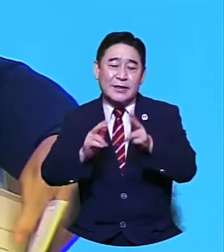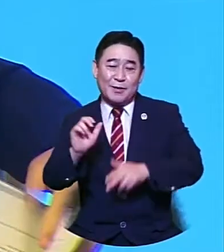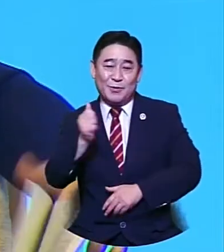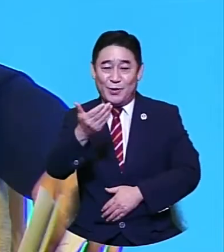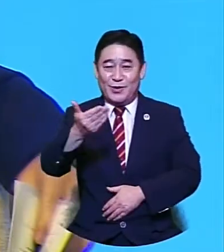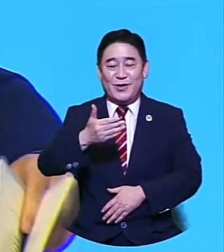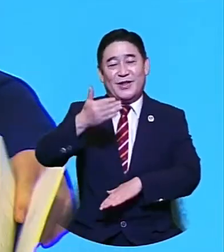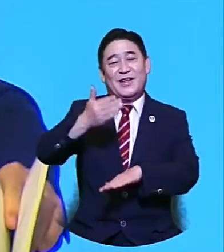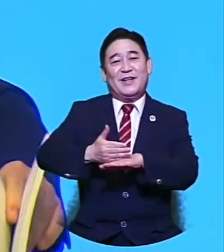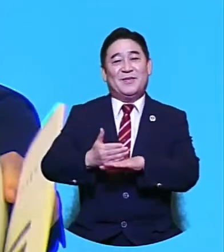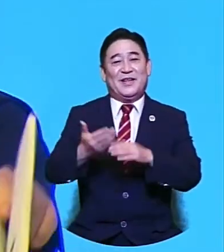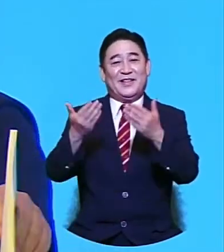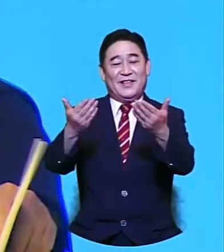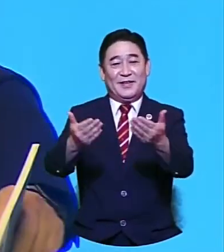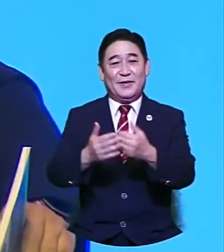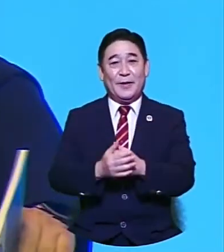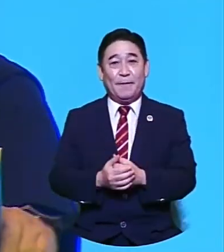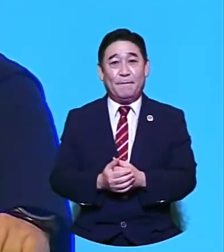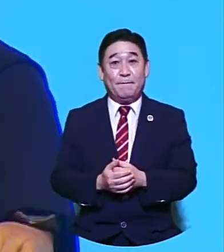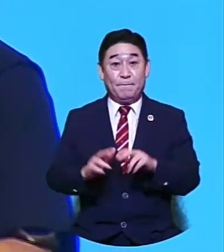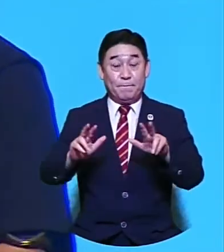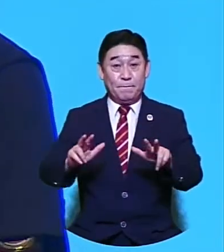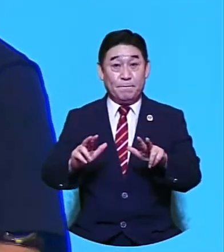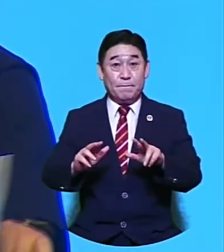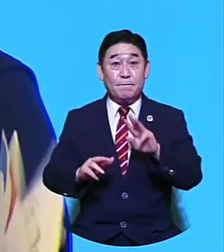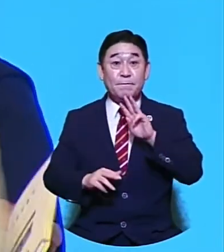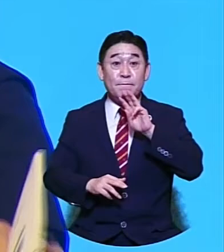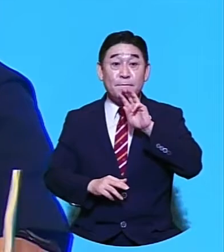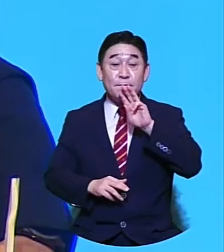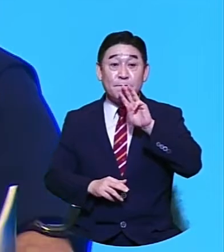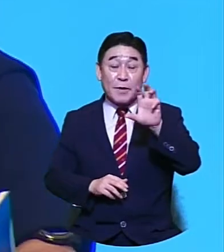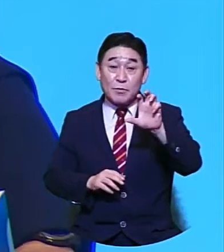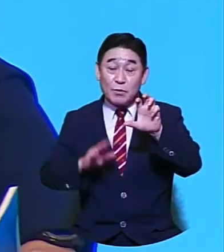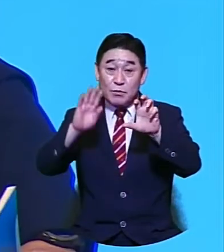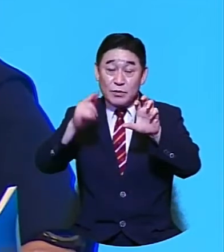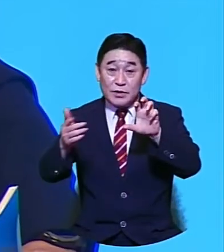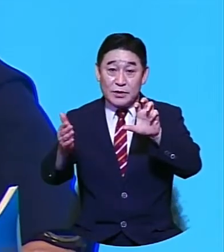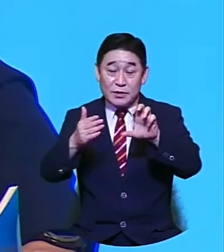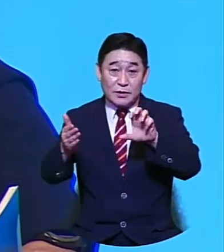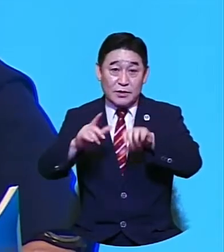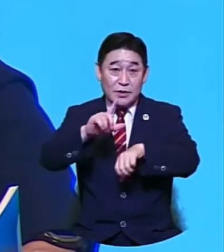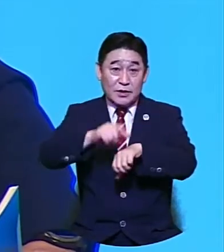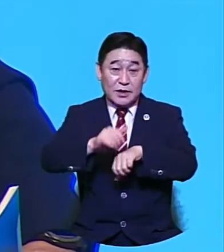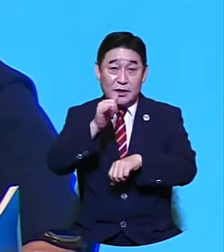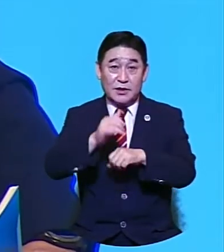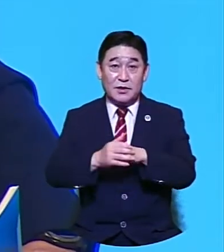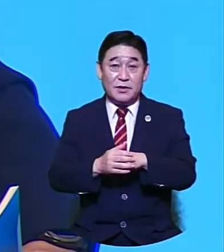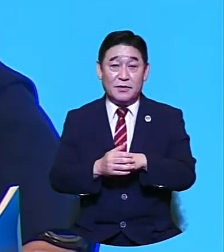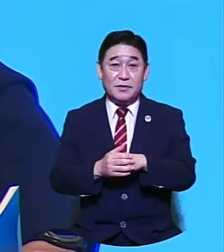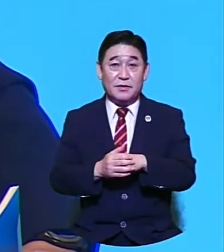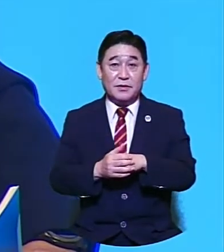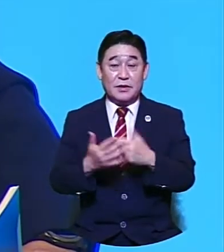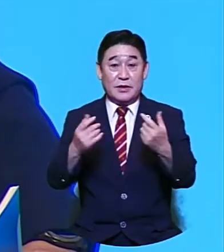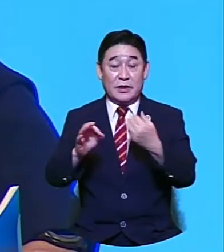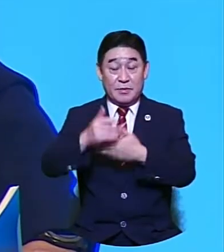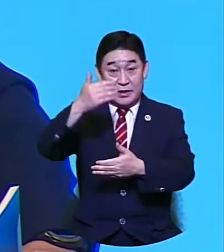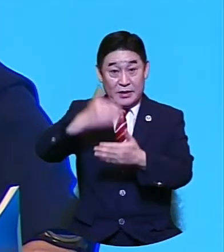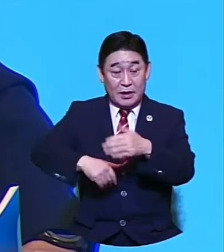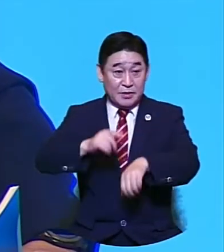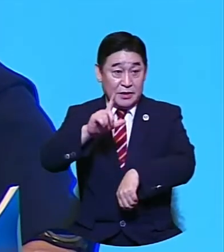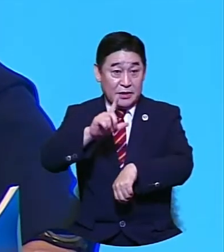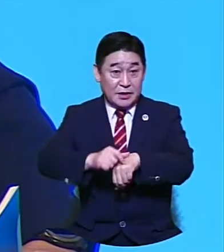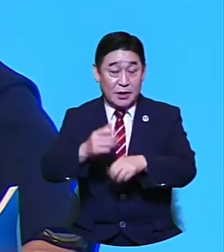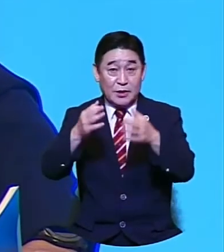we have 35 minutes or so, and this remaining time, we're going to have the discussions and